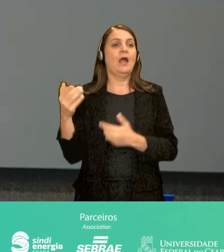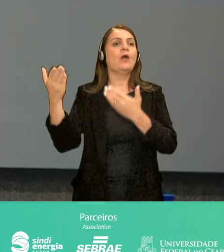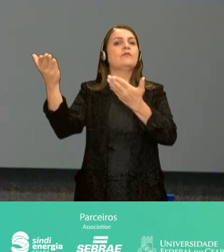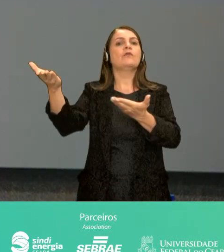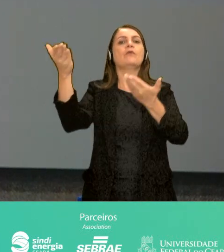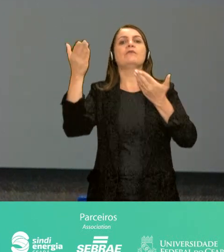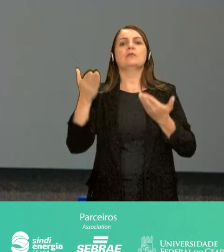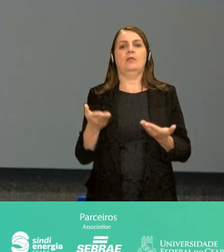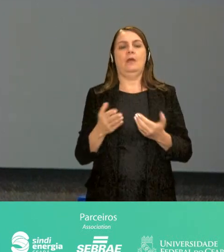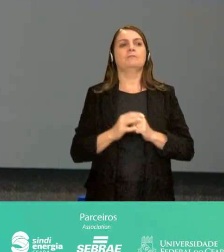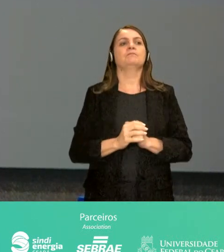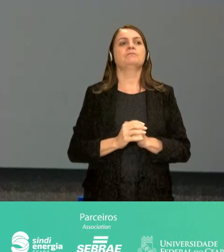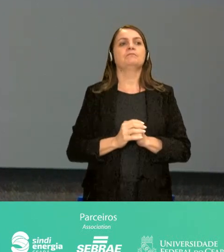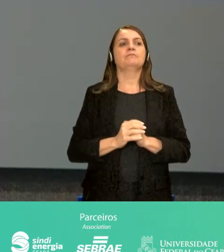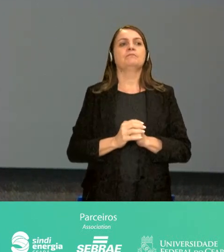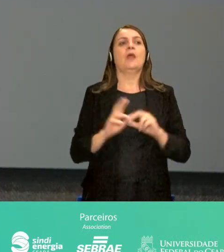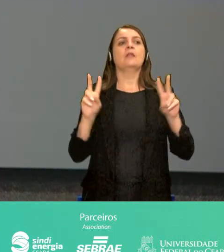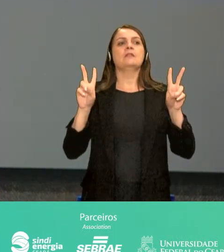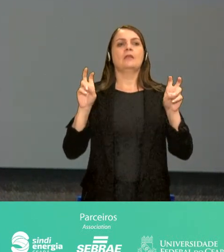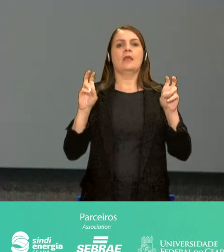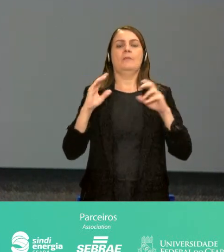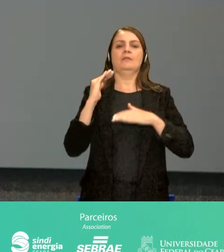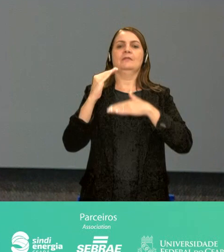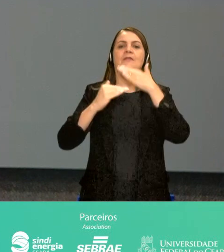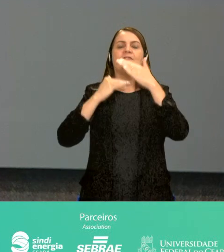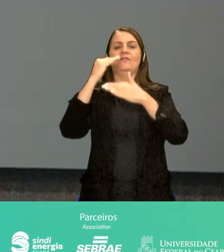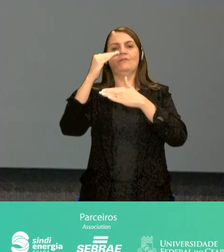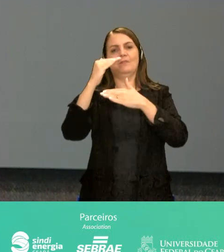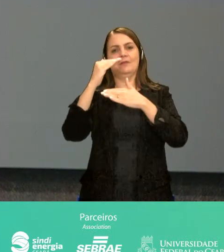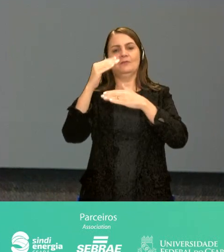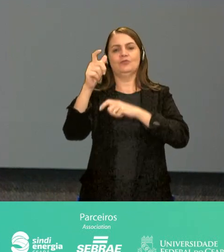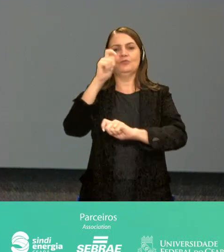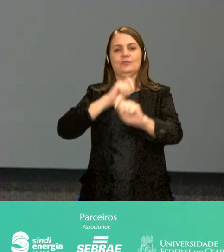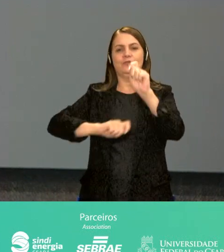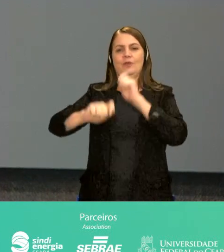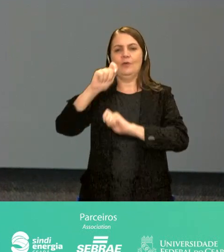launch a challenge to you. And now I will call in Mr. Marcan,